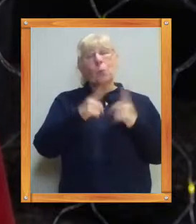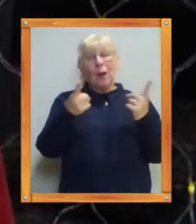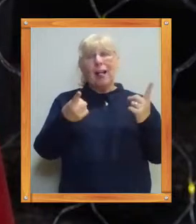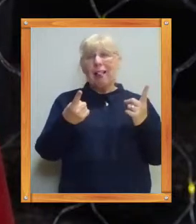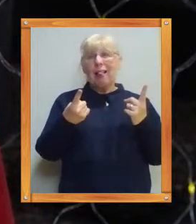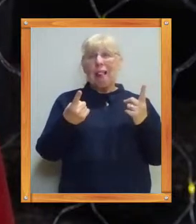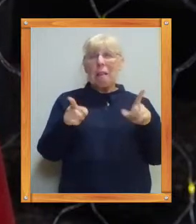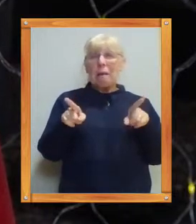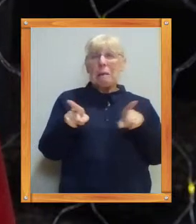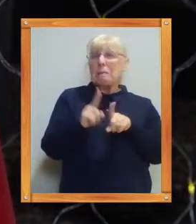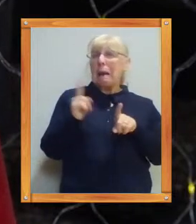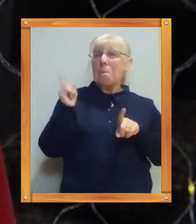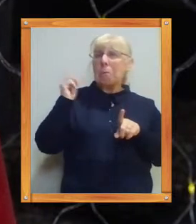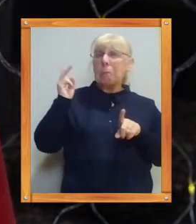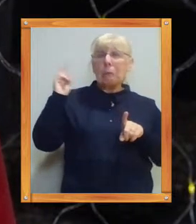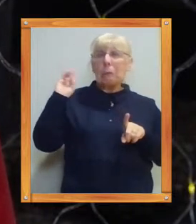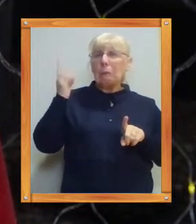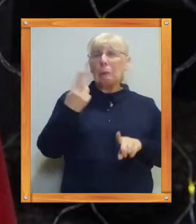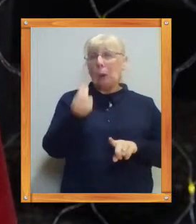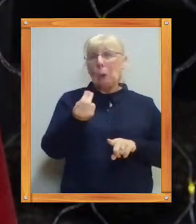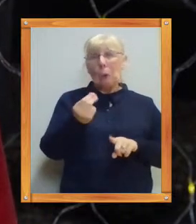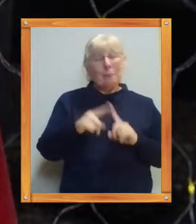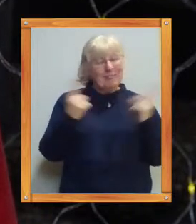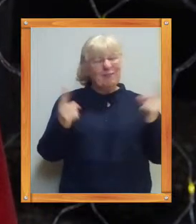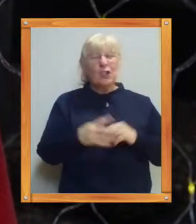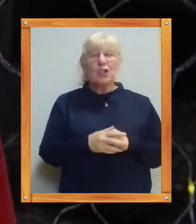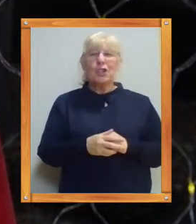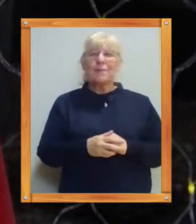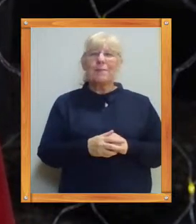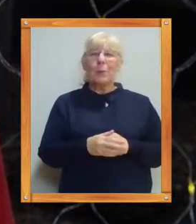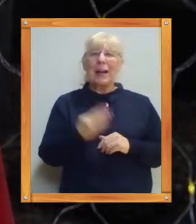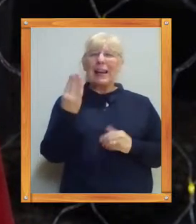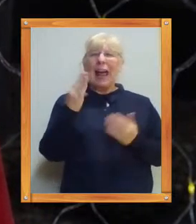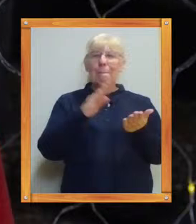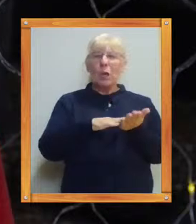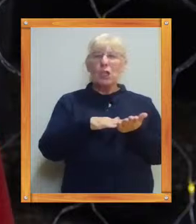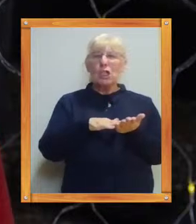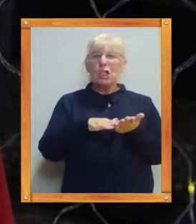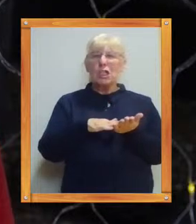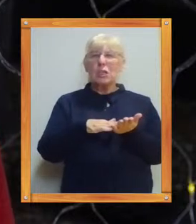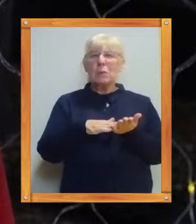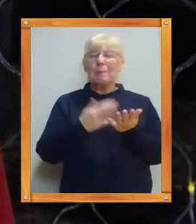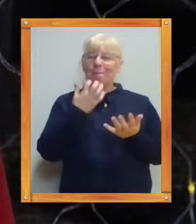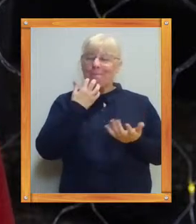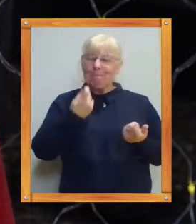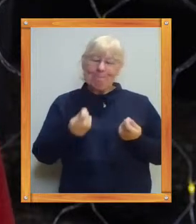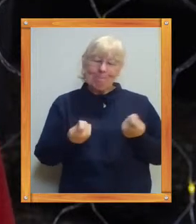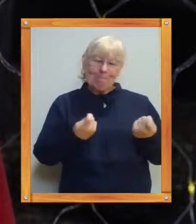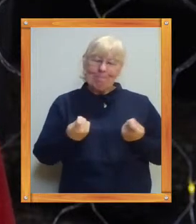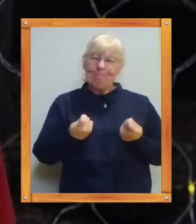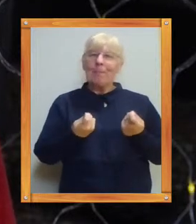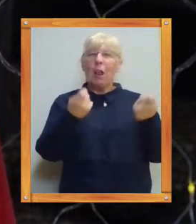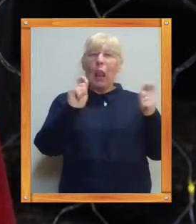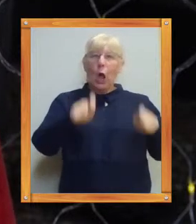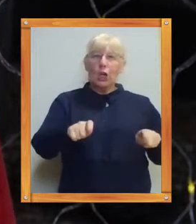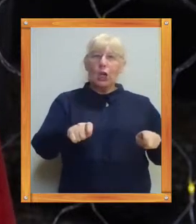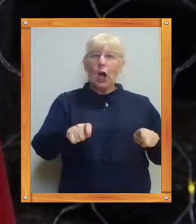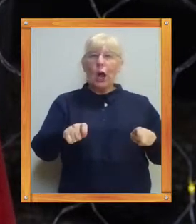past 9 months, we have had to deal with lockdowns, travel bans, quarantines, and